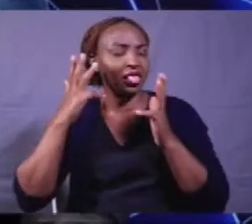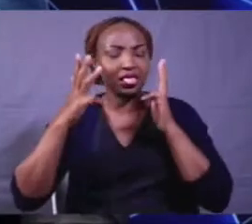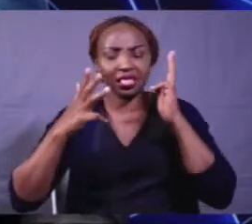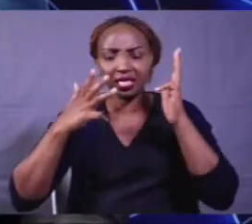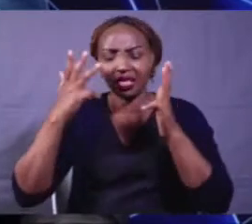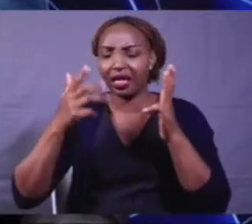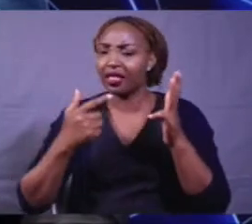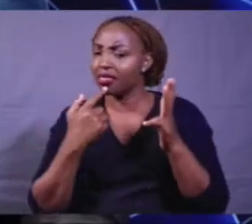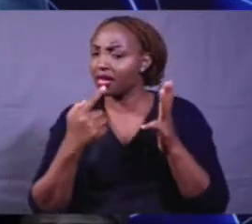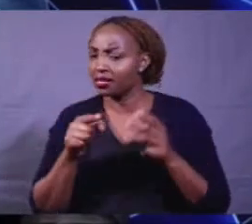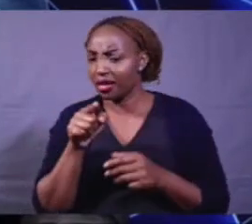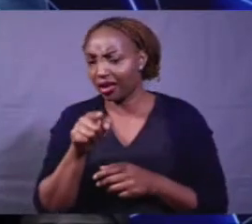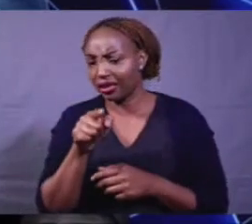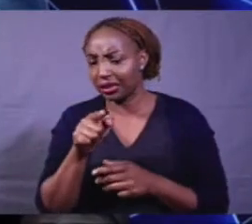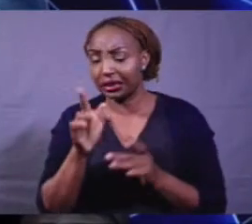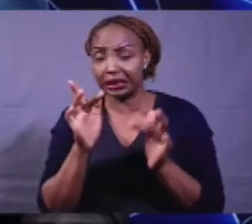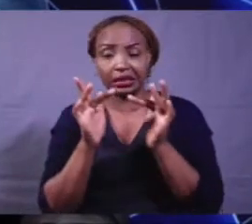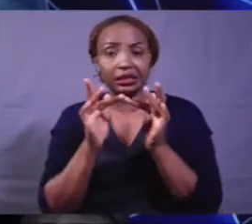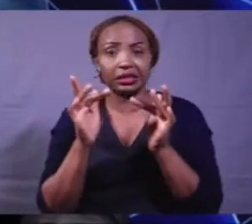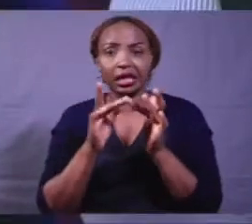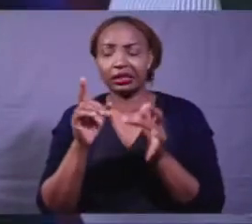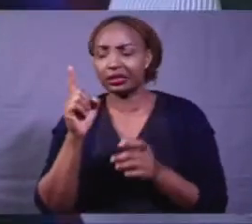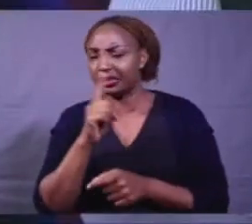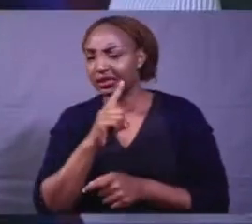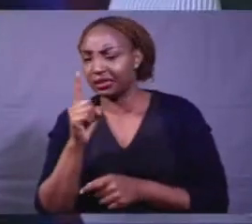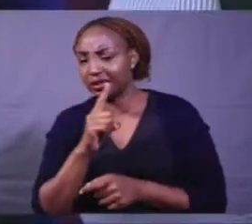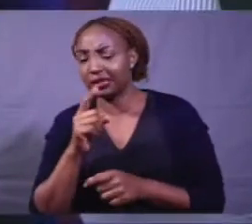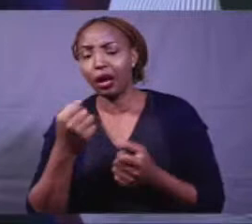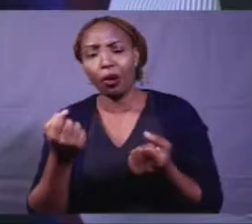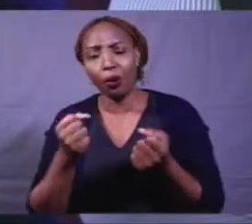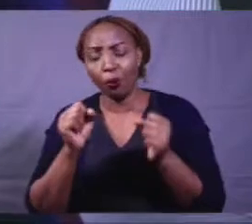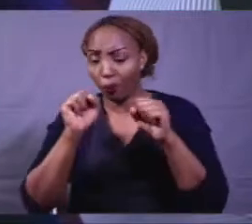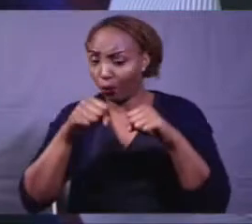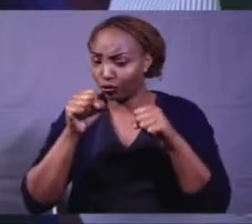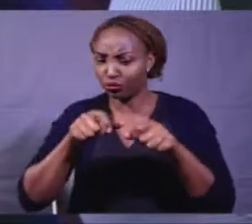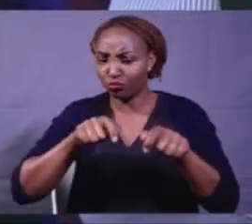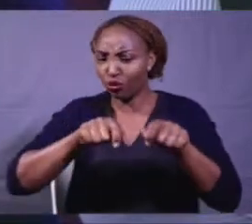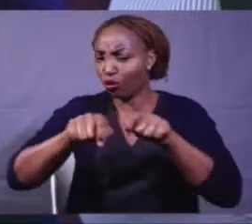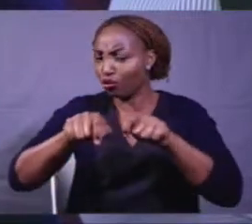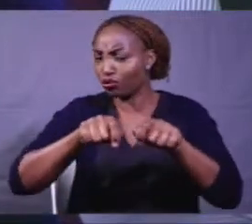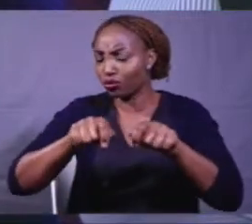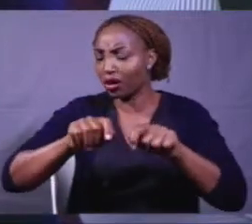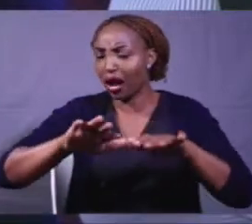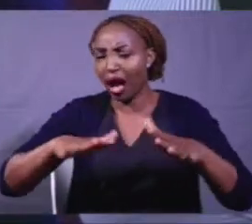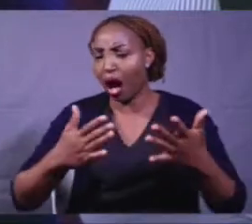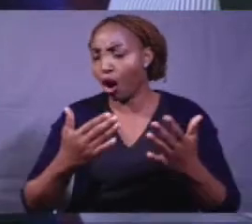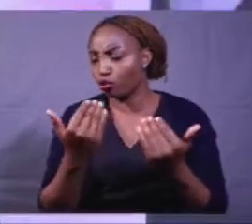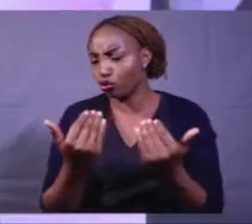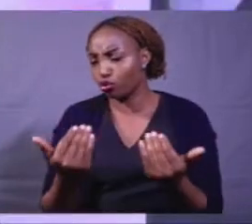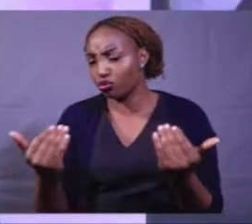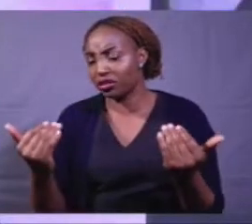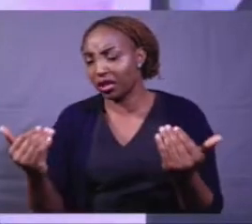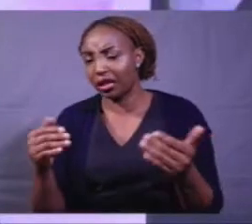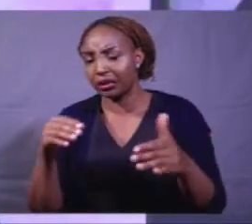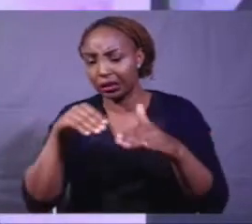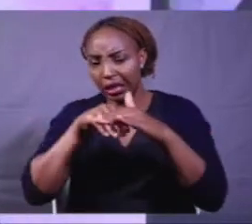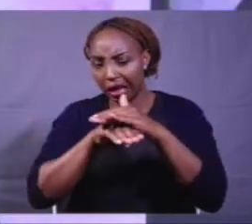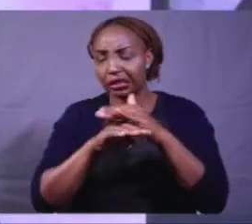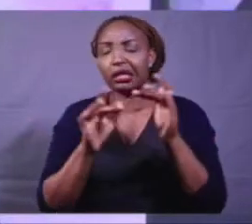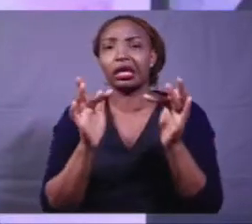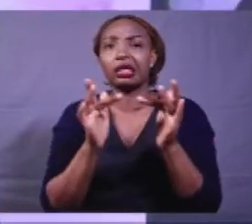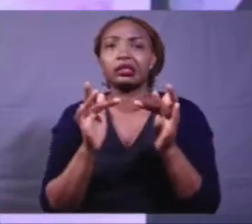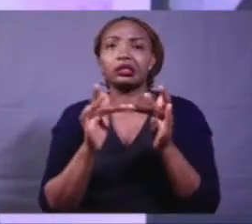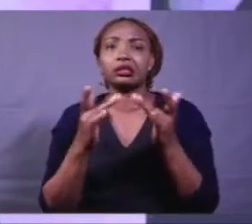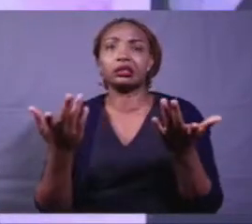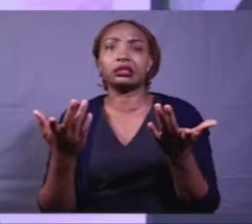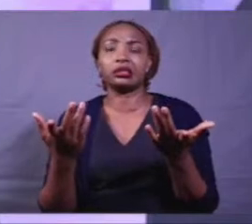the difficult task of controlling what the children access online. That's what April was saying earlier, Winnie, I'm coming to you. The